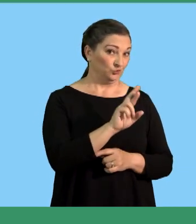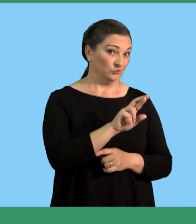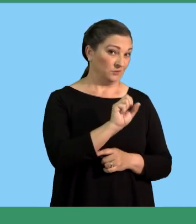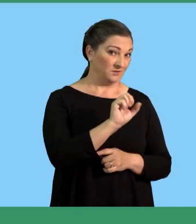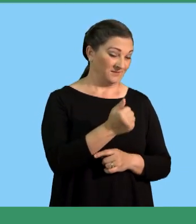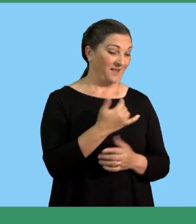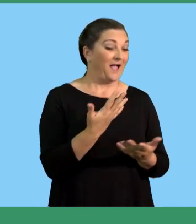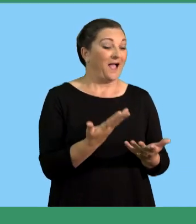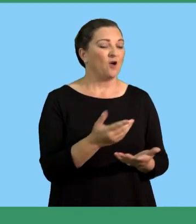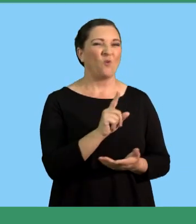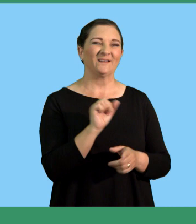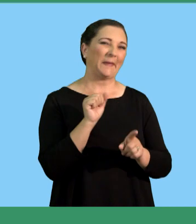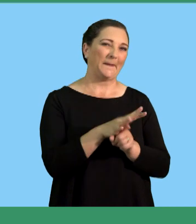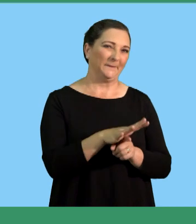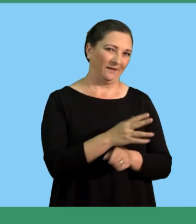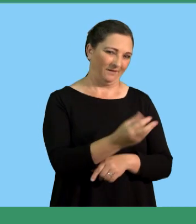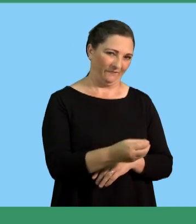form of investment identified.